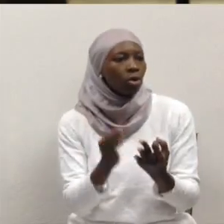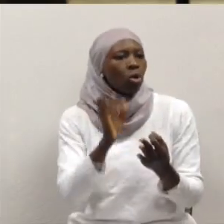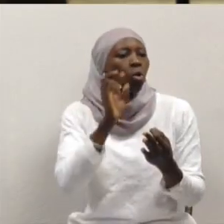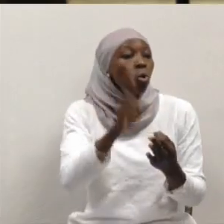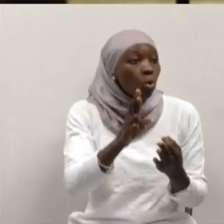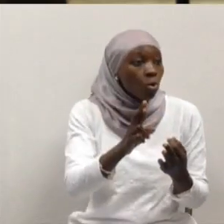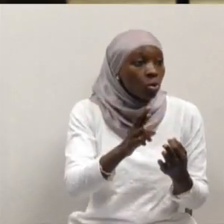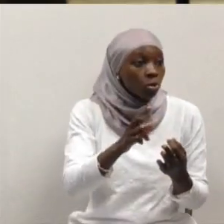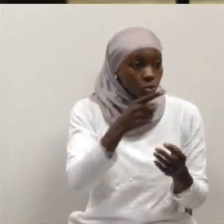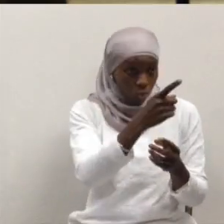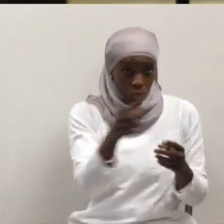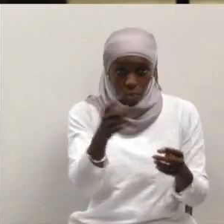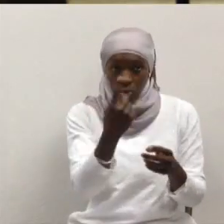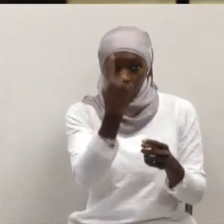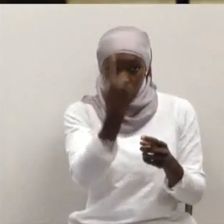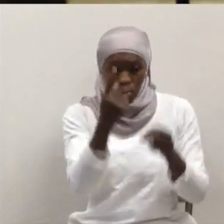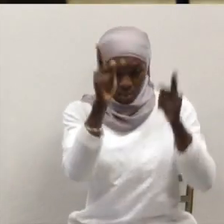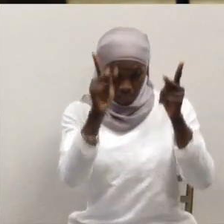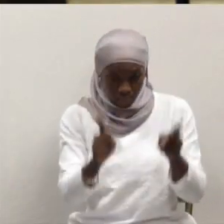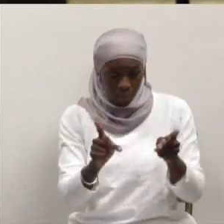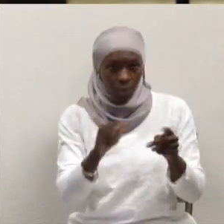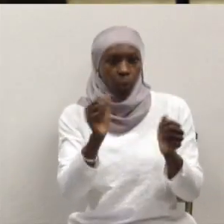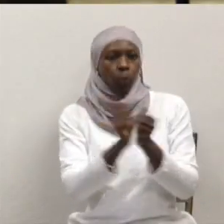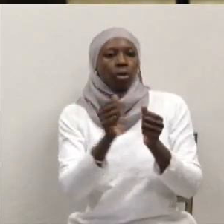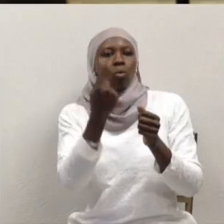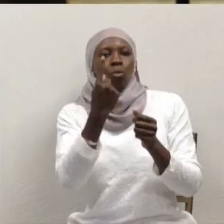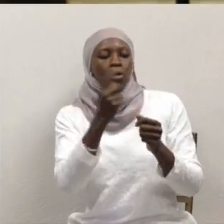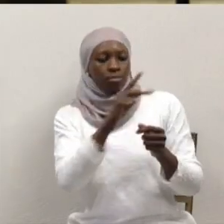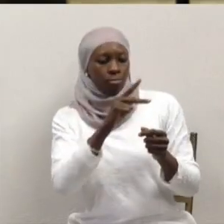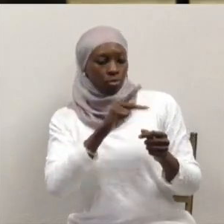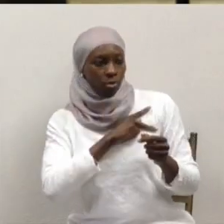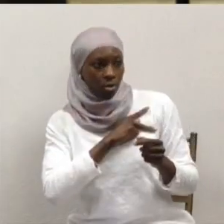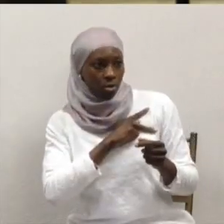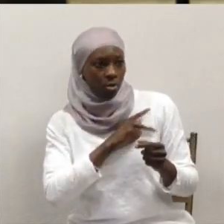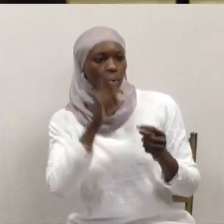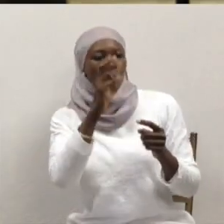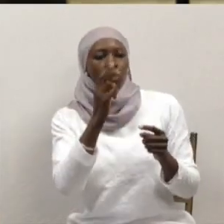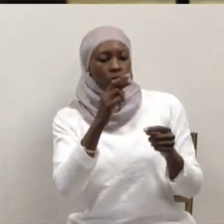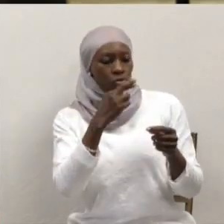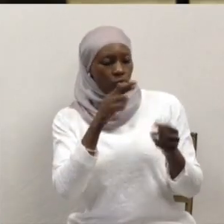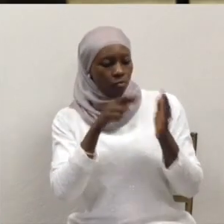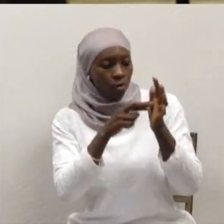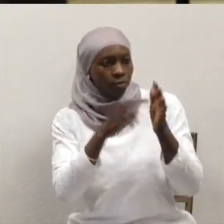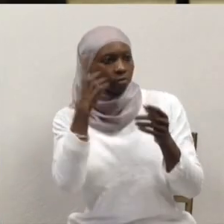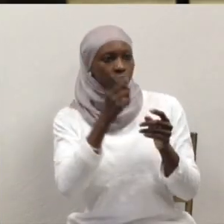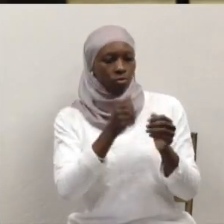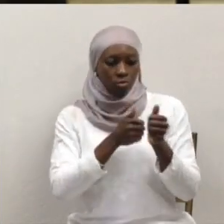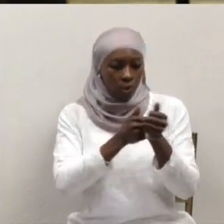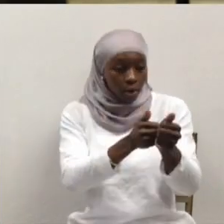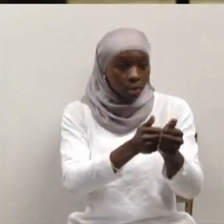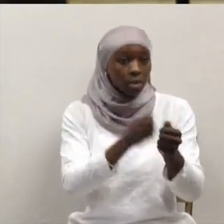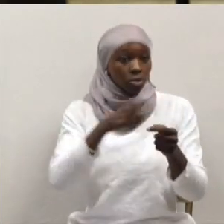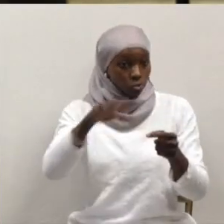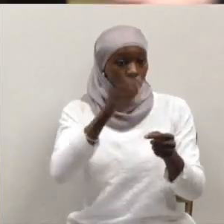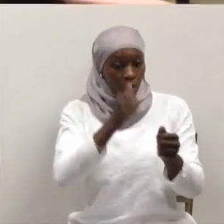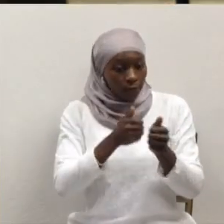you one person with one personality, with one reference for guidance, and you are following this